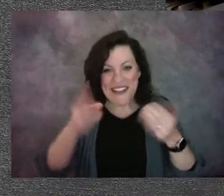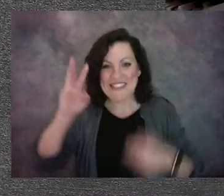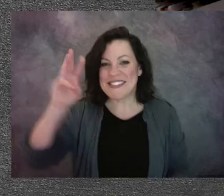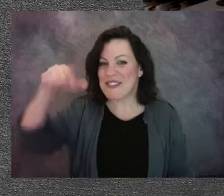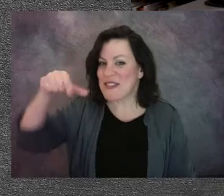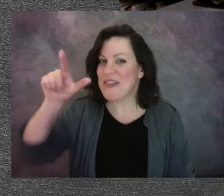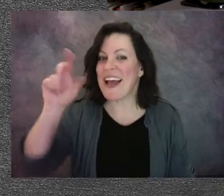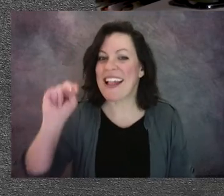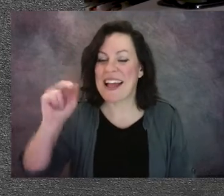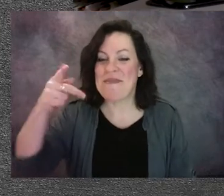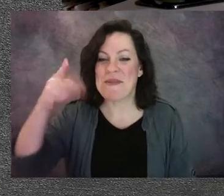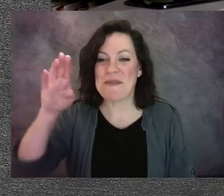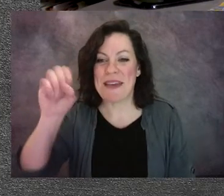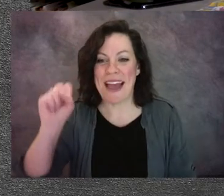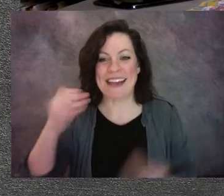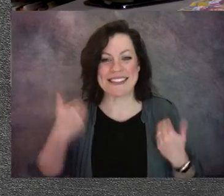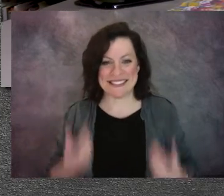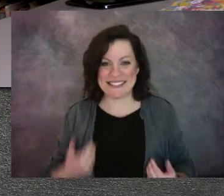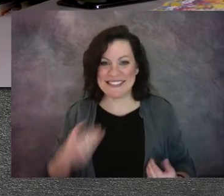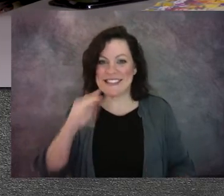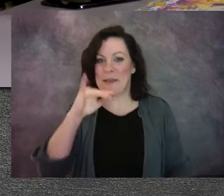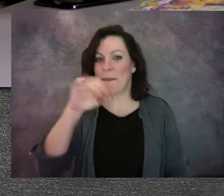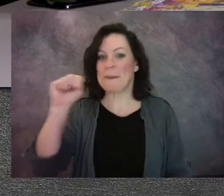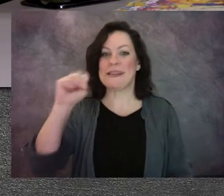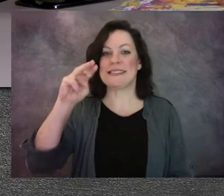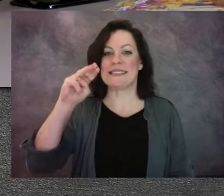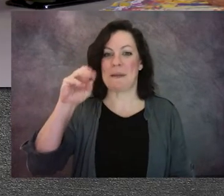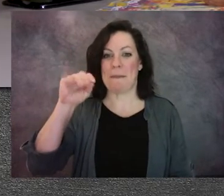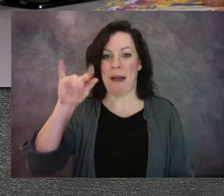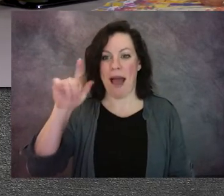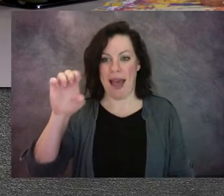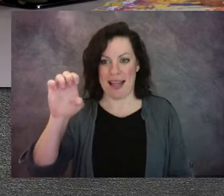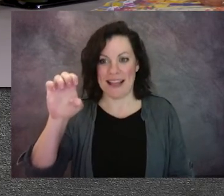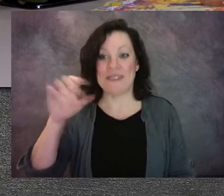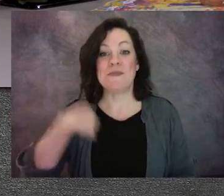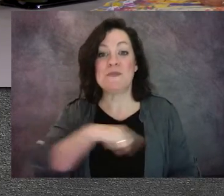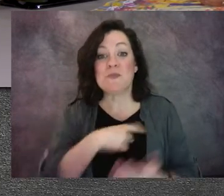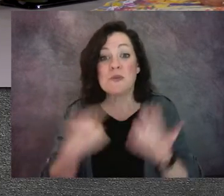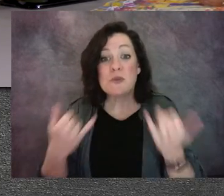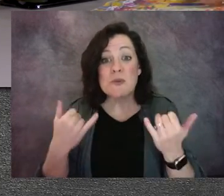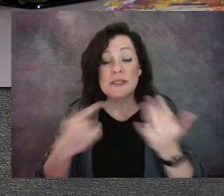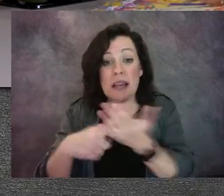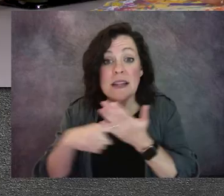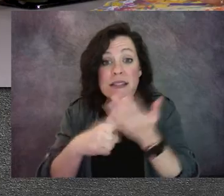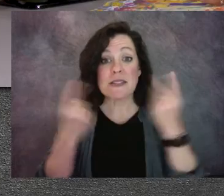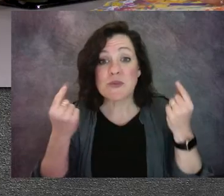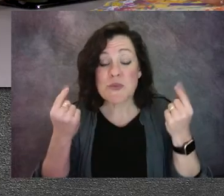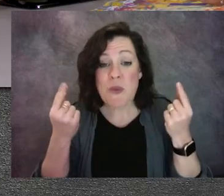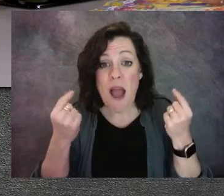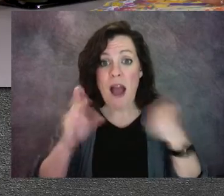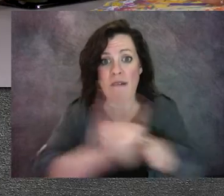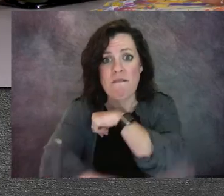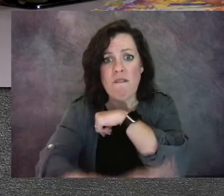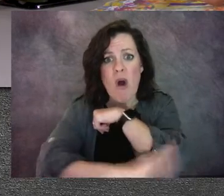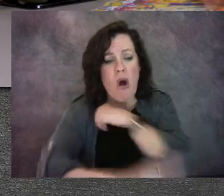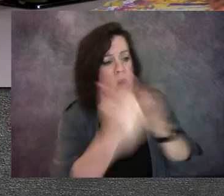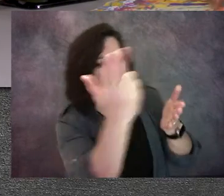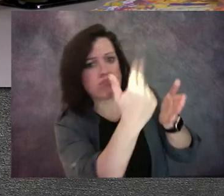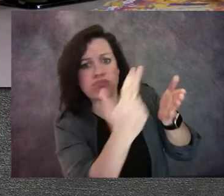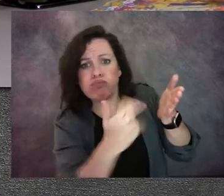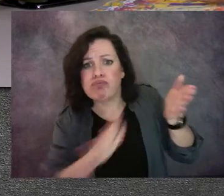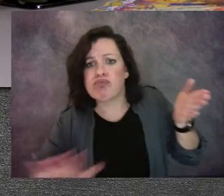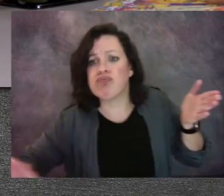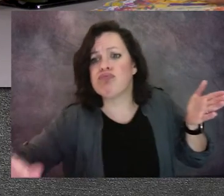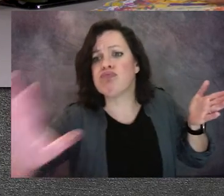Welcome to WQLN PBS. I'm Miss Molly, and today we are going to talk about fall